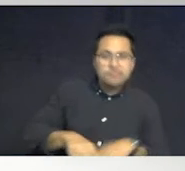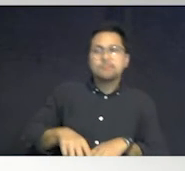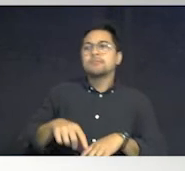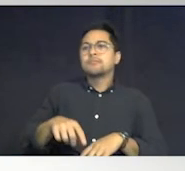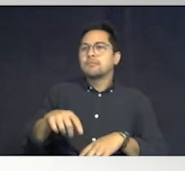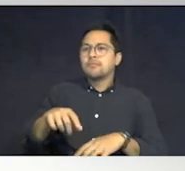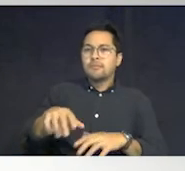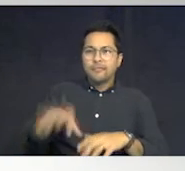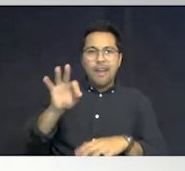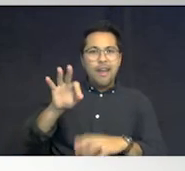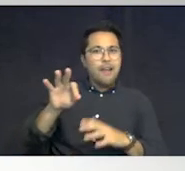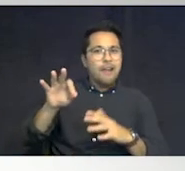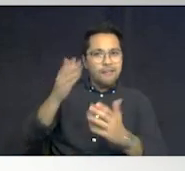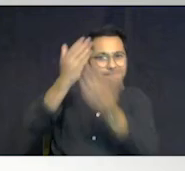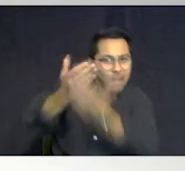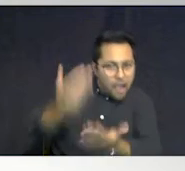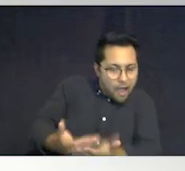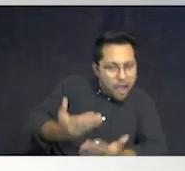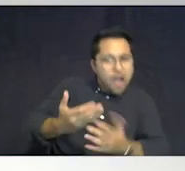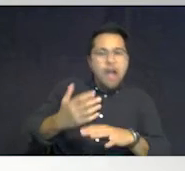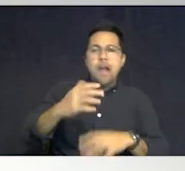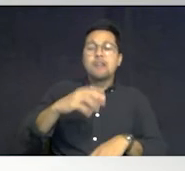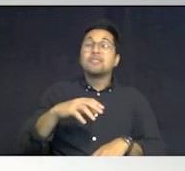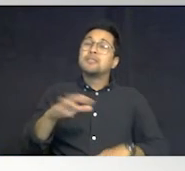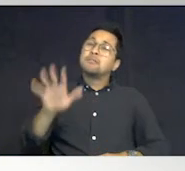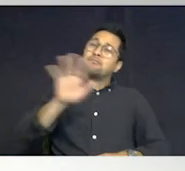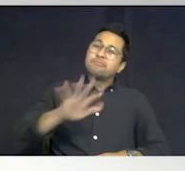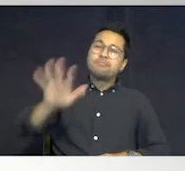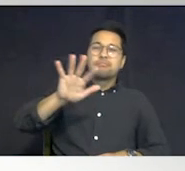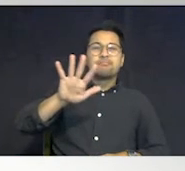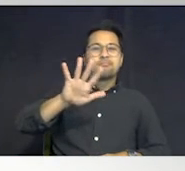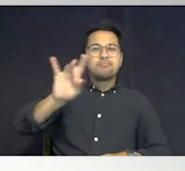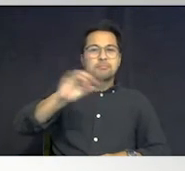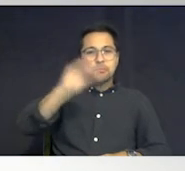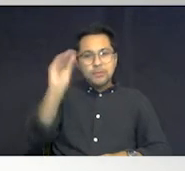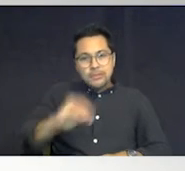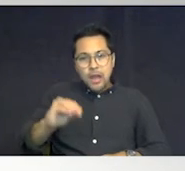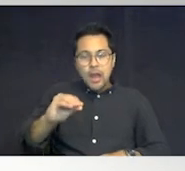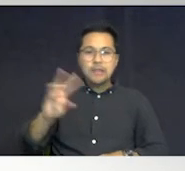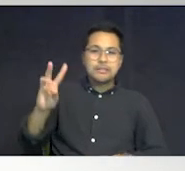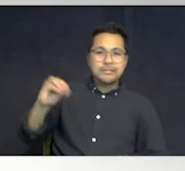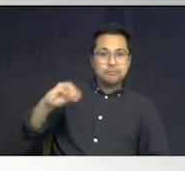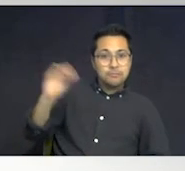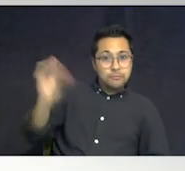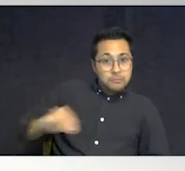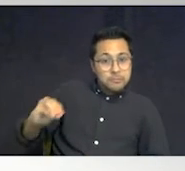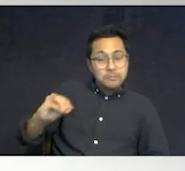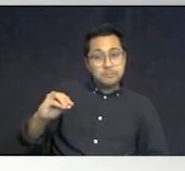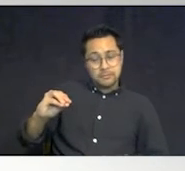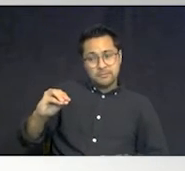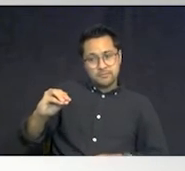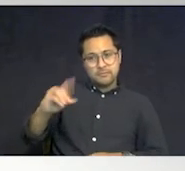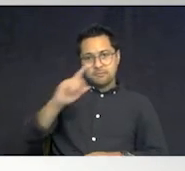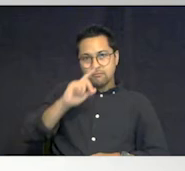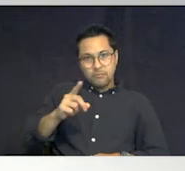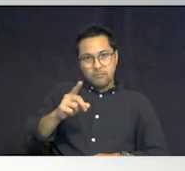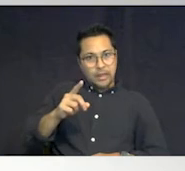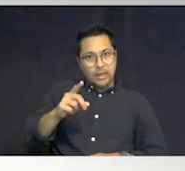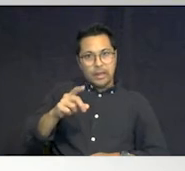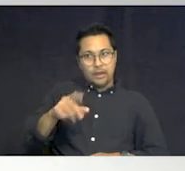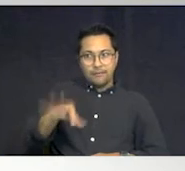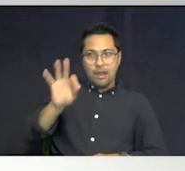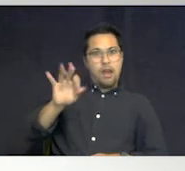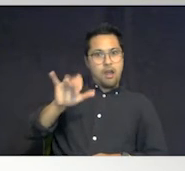report. About 58% or 60% of those fully investigated cases led to findings of